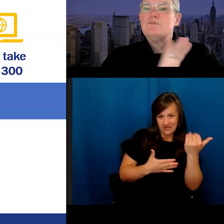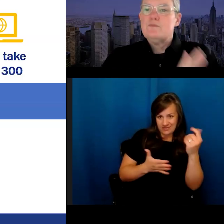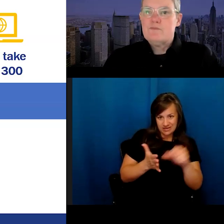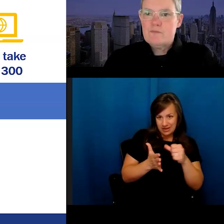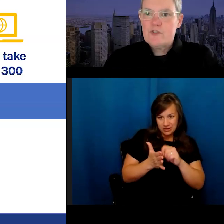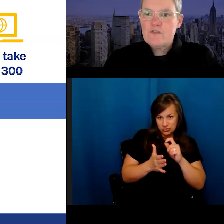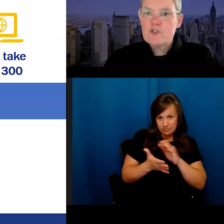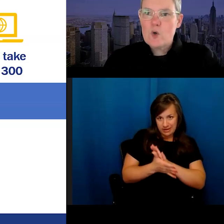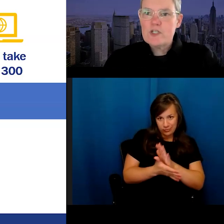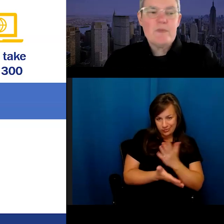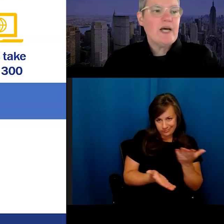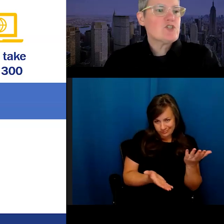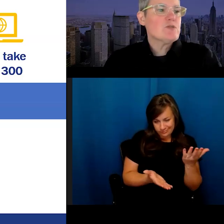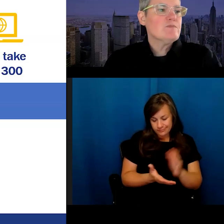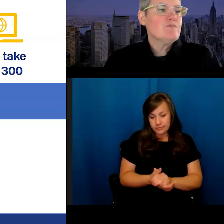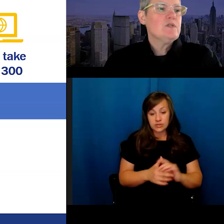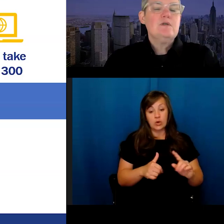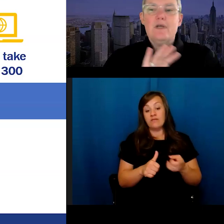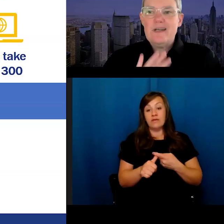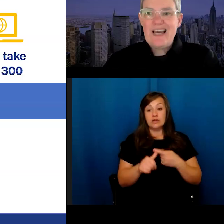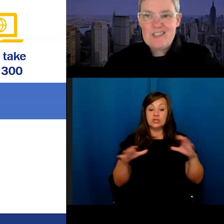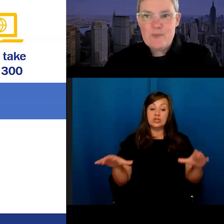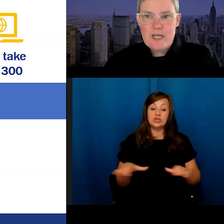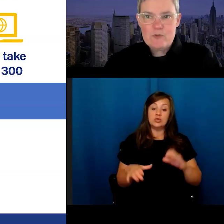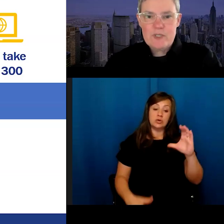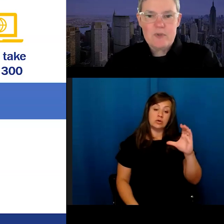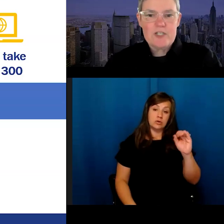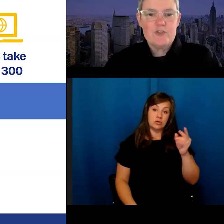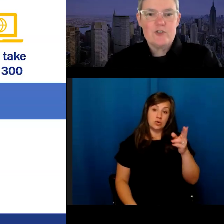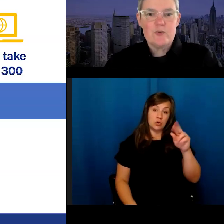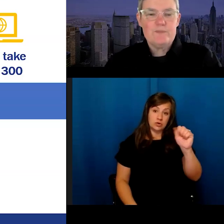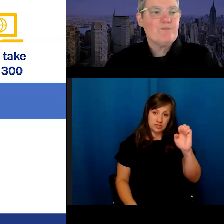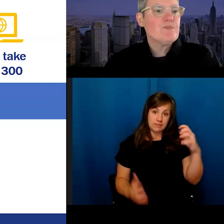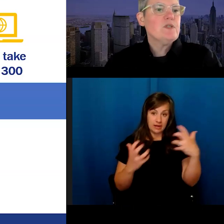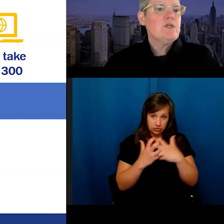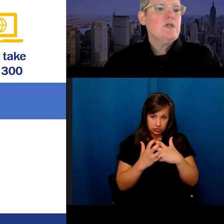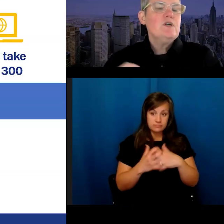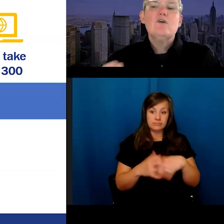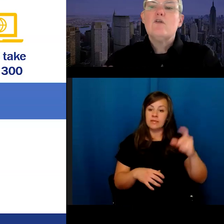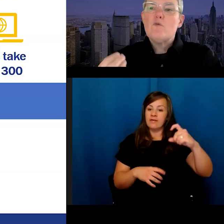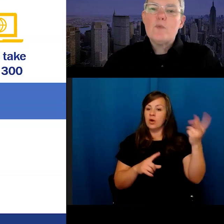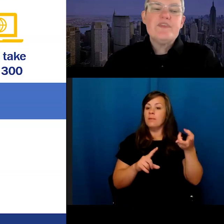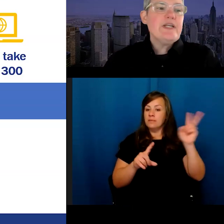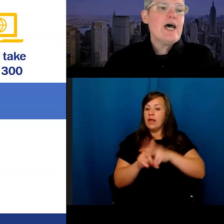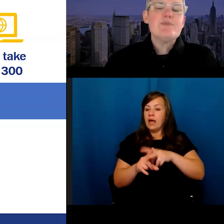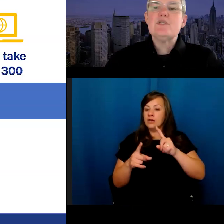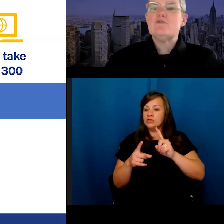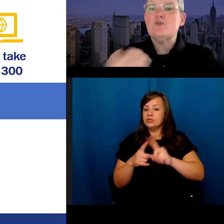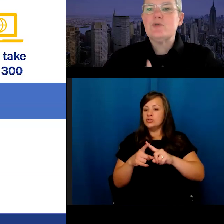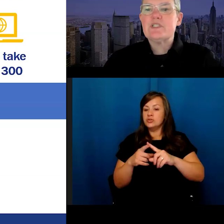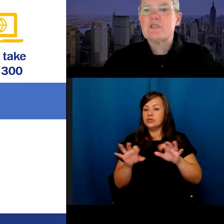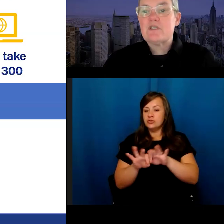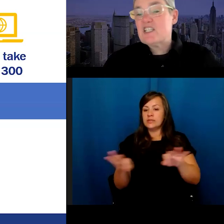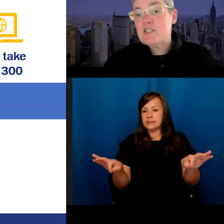So first of all, it's a course match, and it has to be able to be applied to your degree. What would then happen